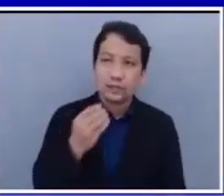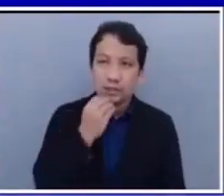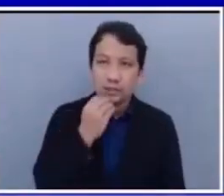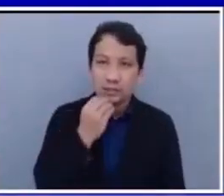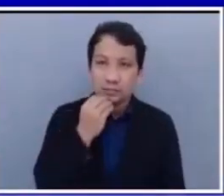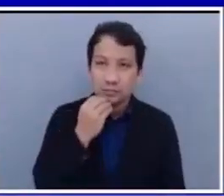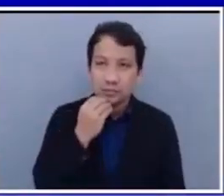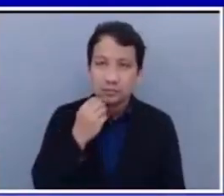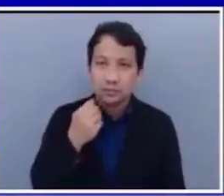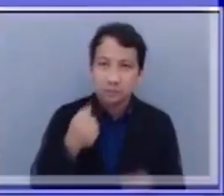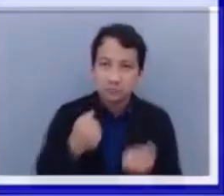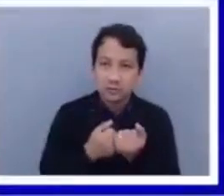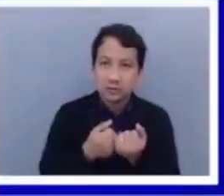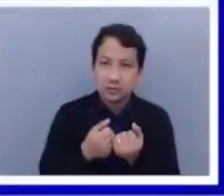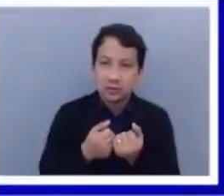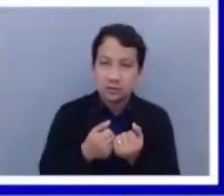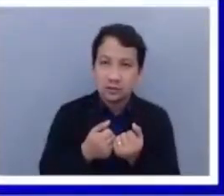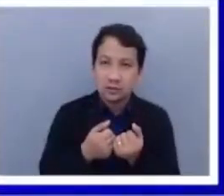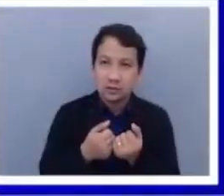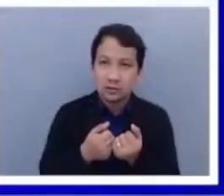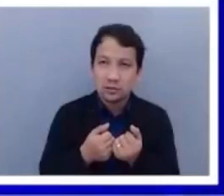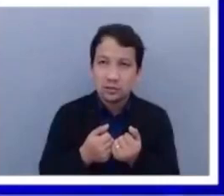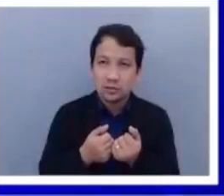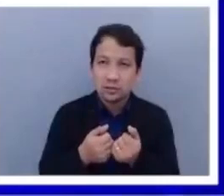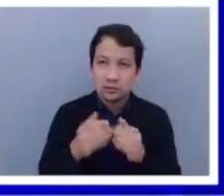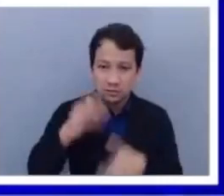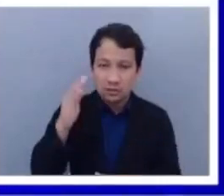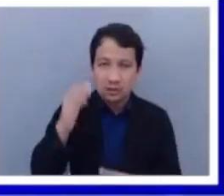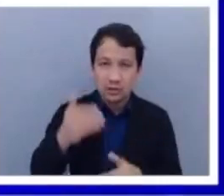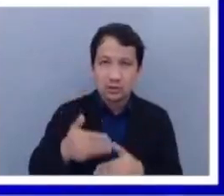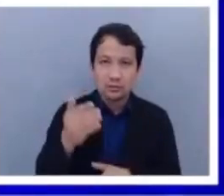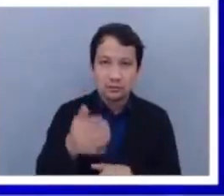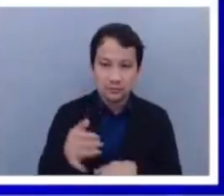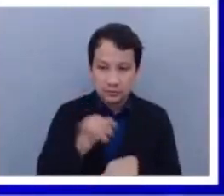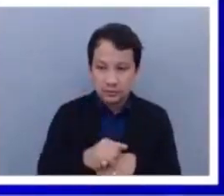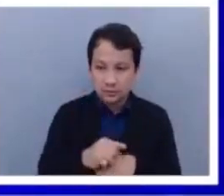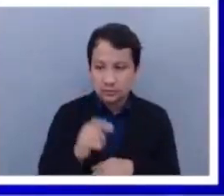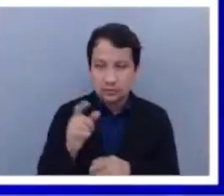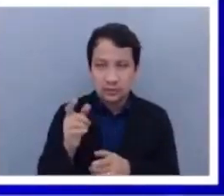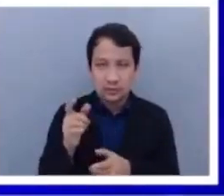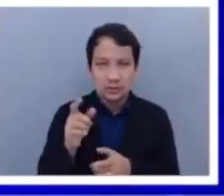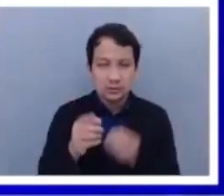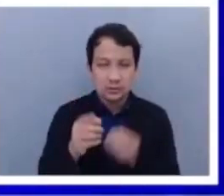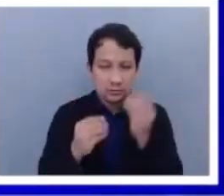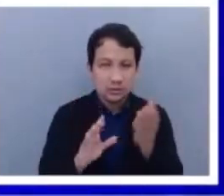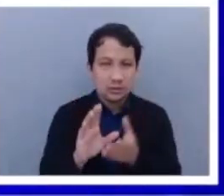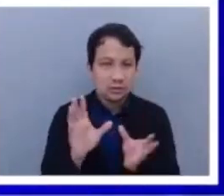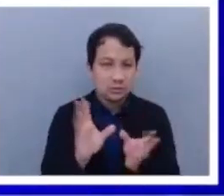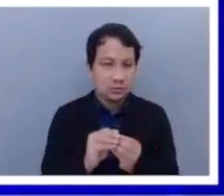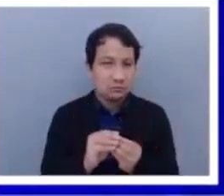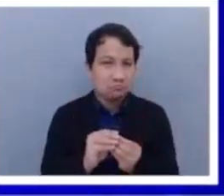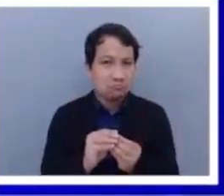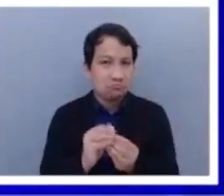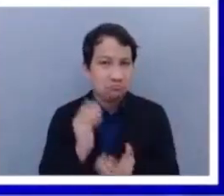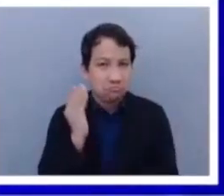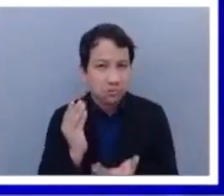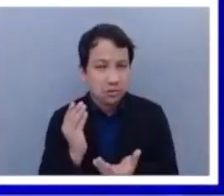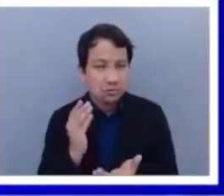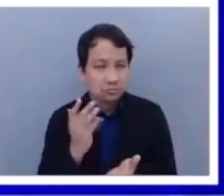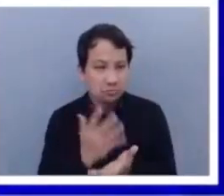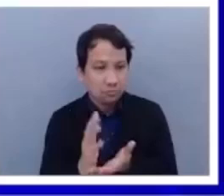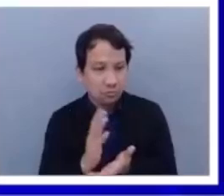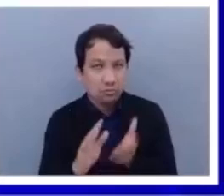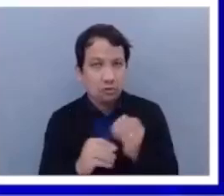commodities, pero mataas ang income din na increase. So in the end, yung welfare is